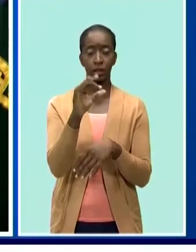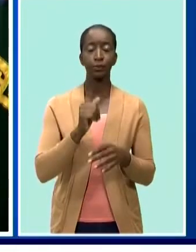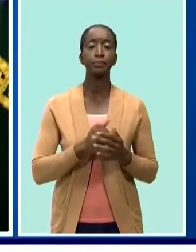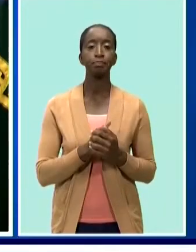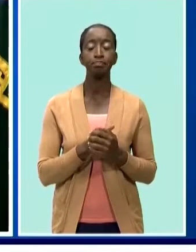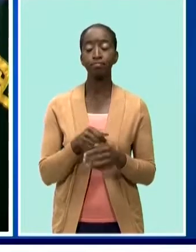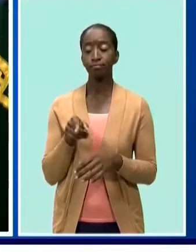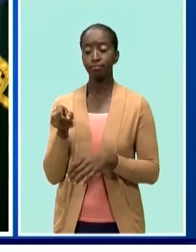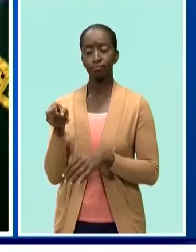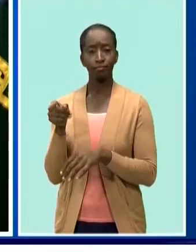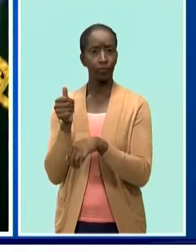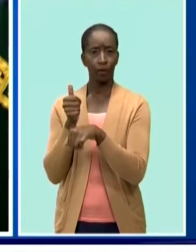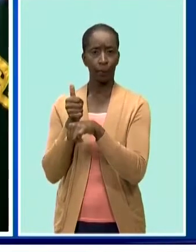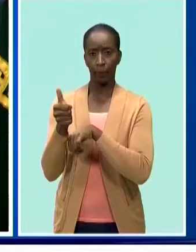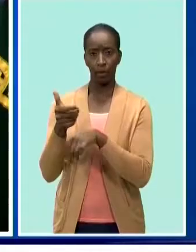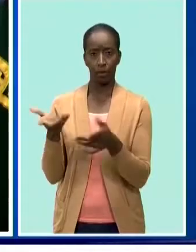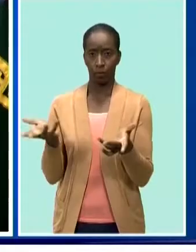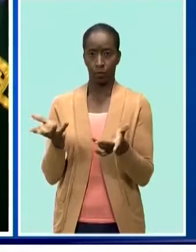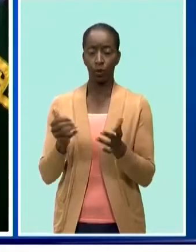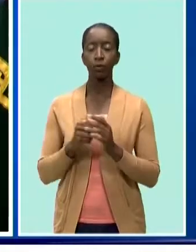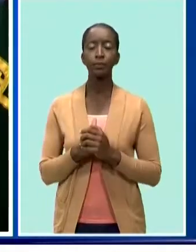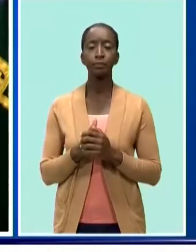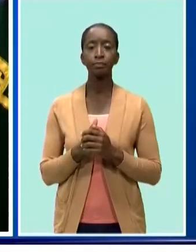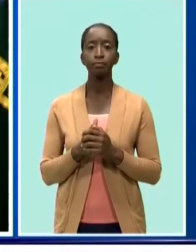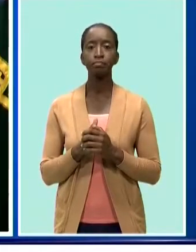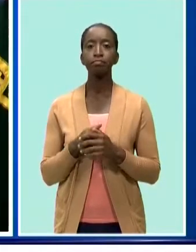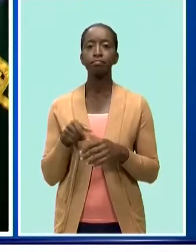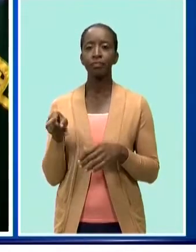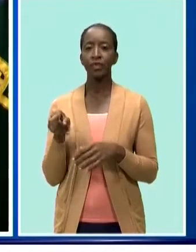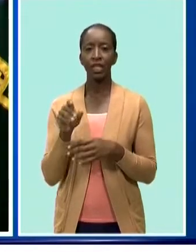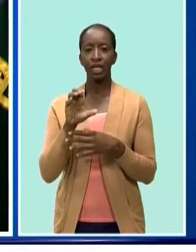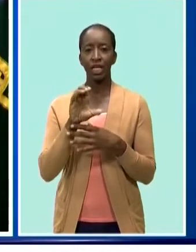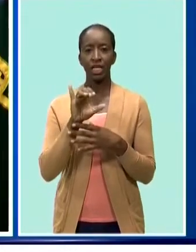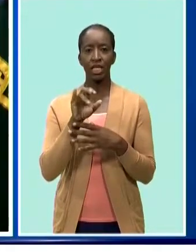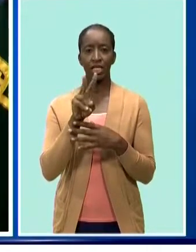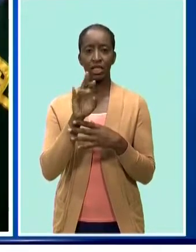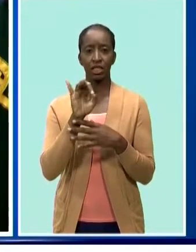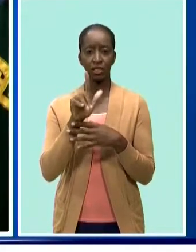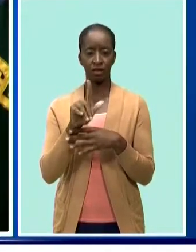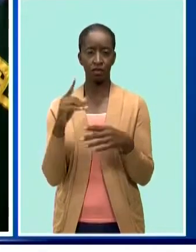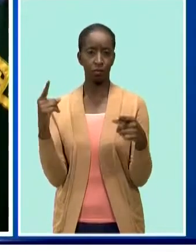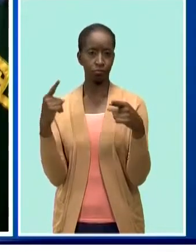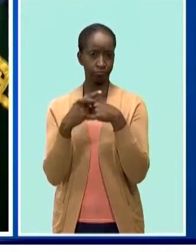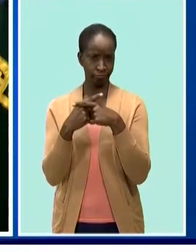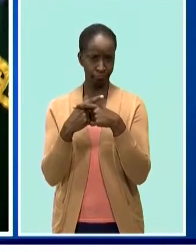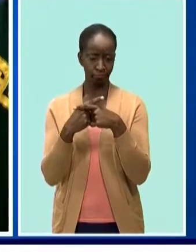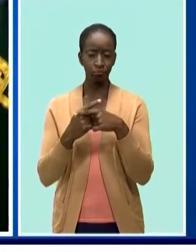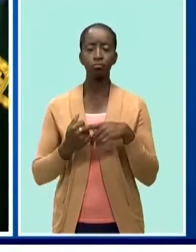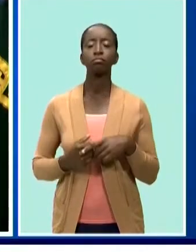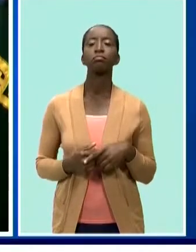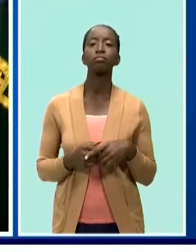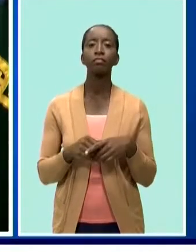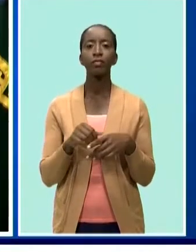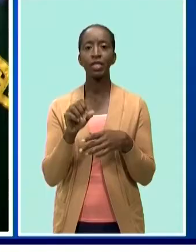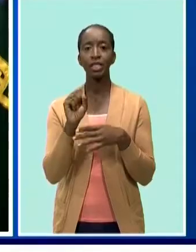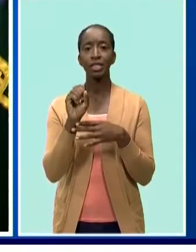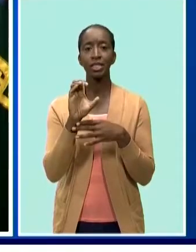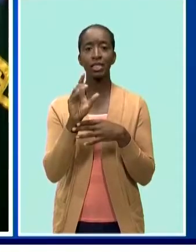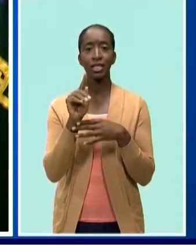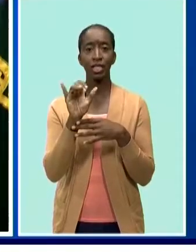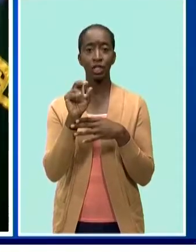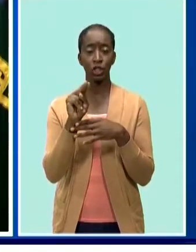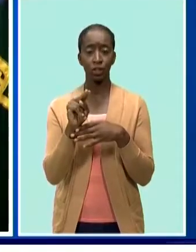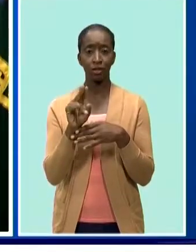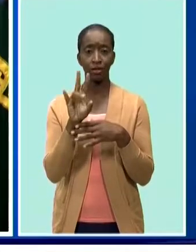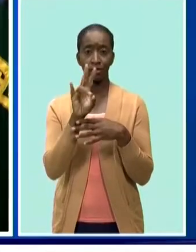individual is charged with committing a civil offense contrary to Section 76(1) of